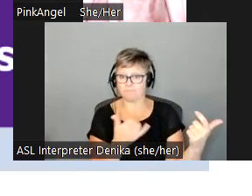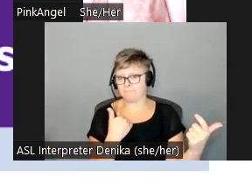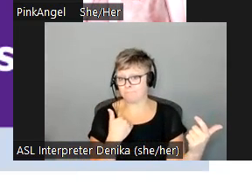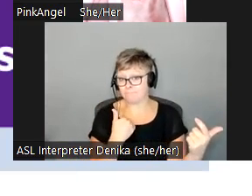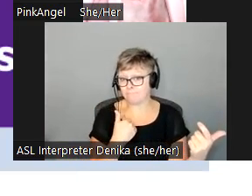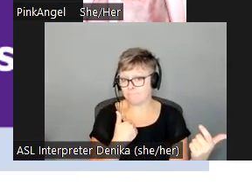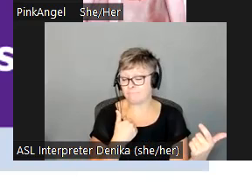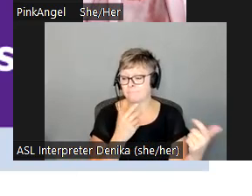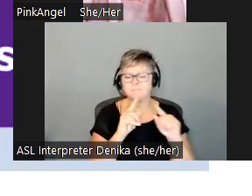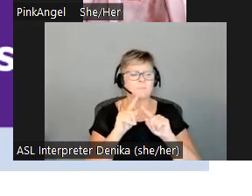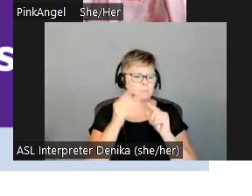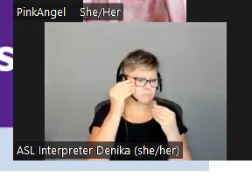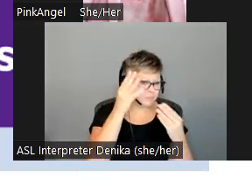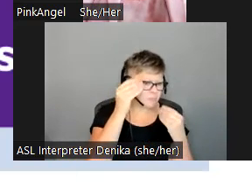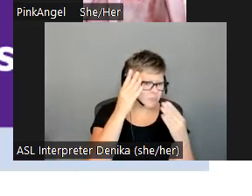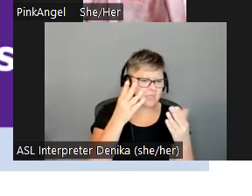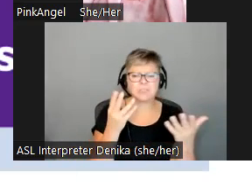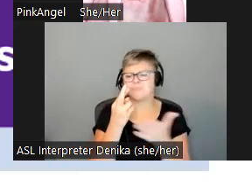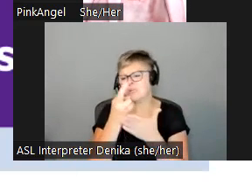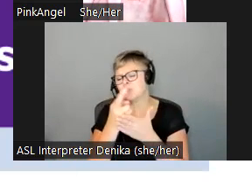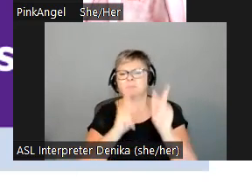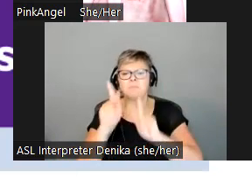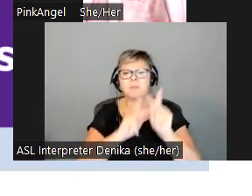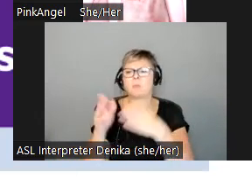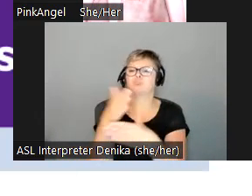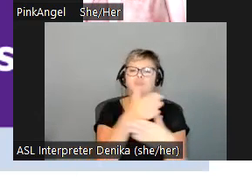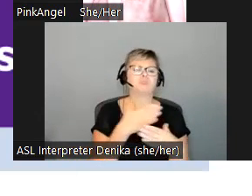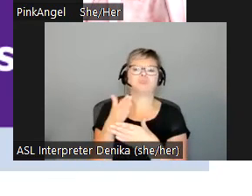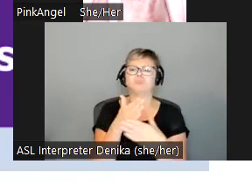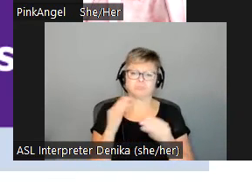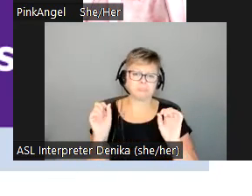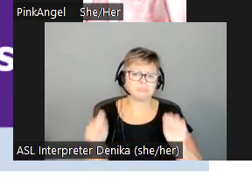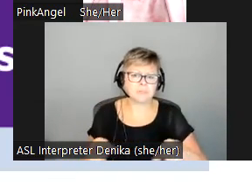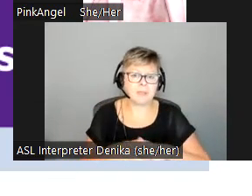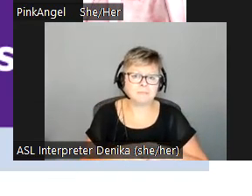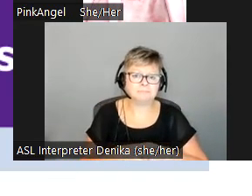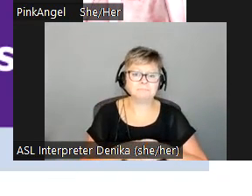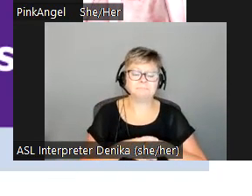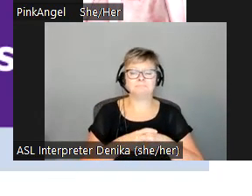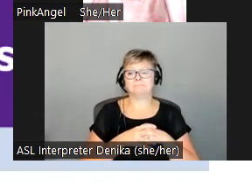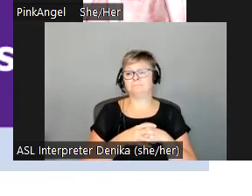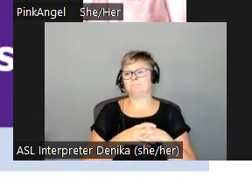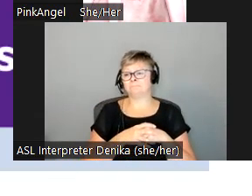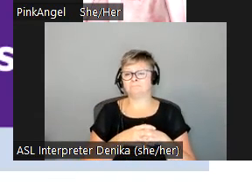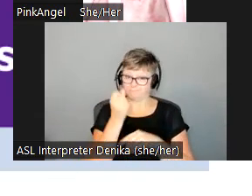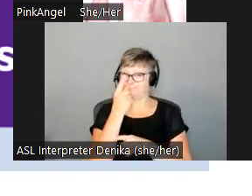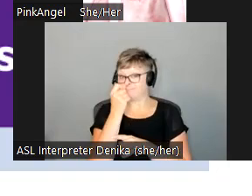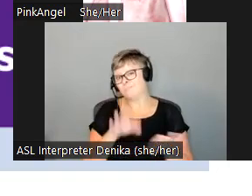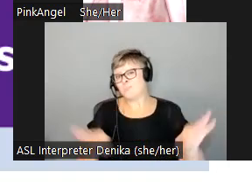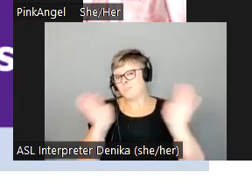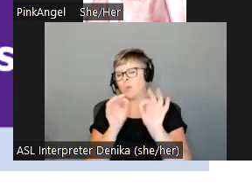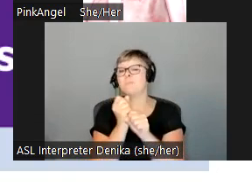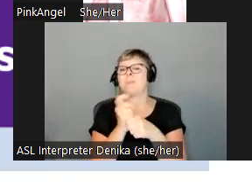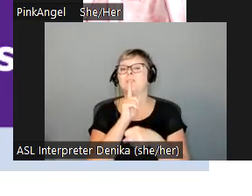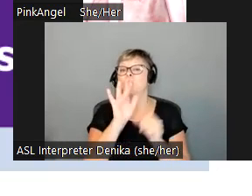information and resources that people can share and use to not only make sure their own cybersecurity